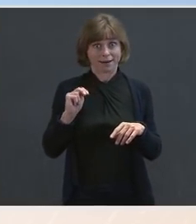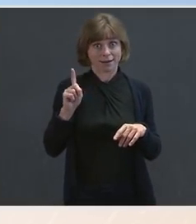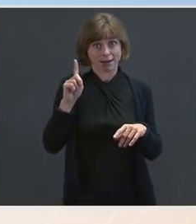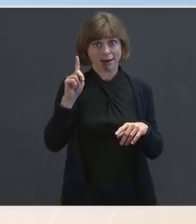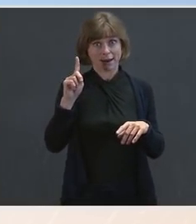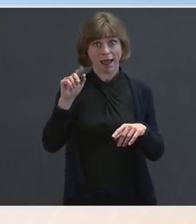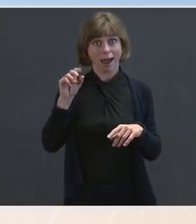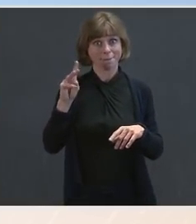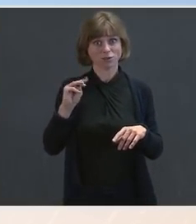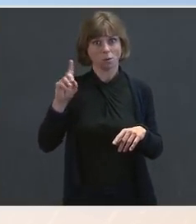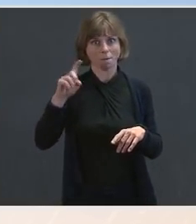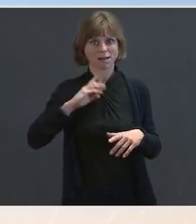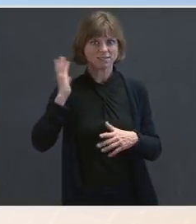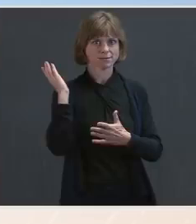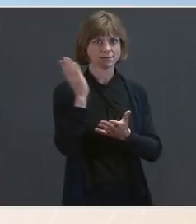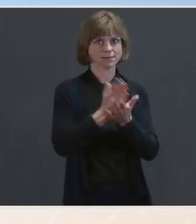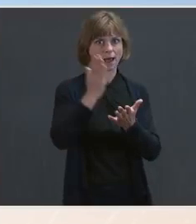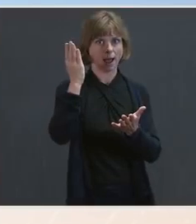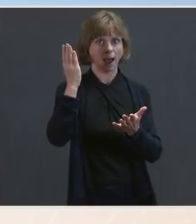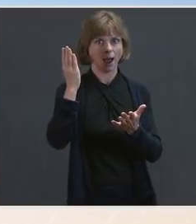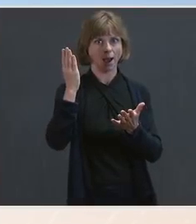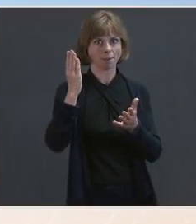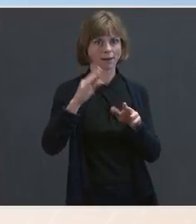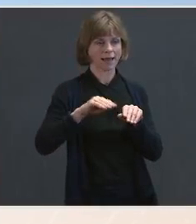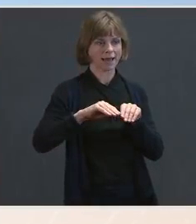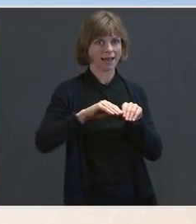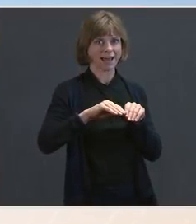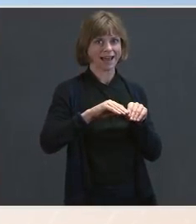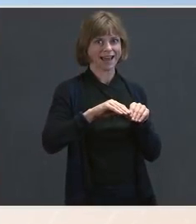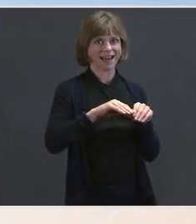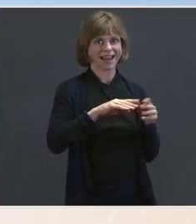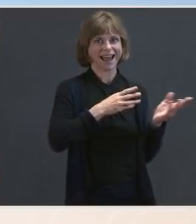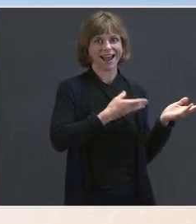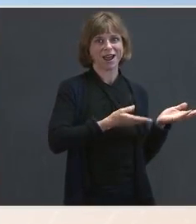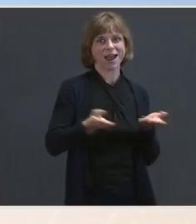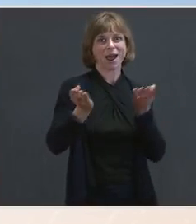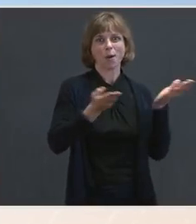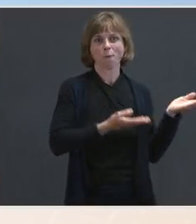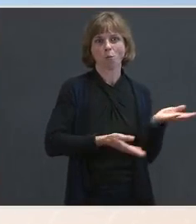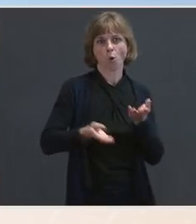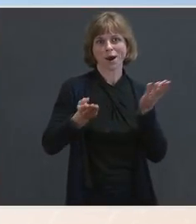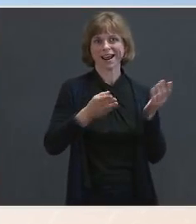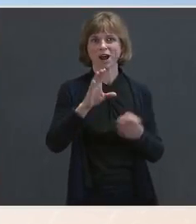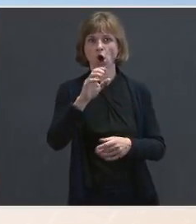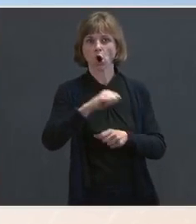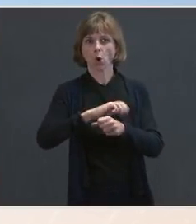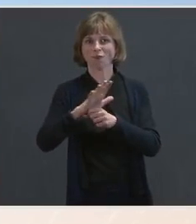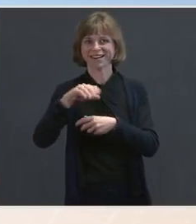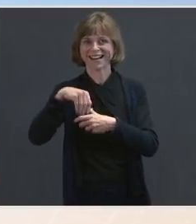stop importing COVID into the country because he claims that